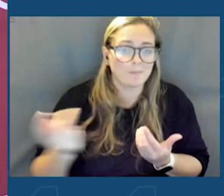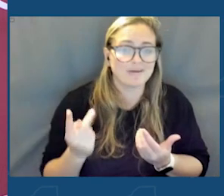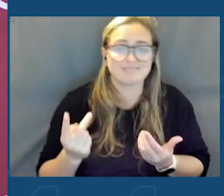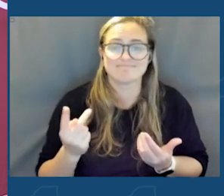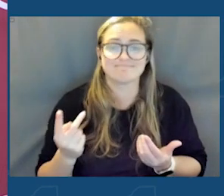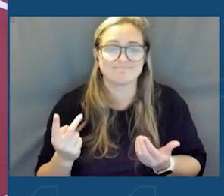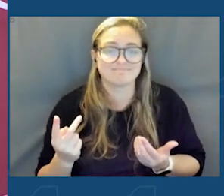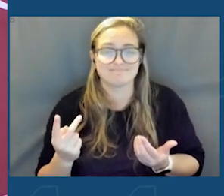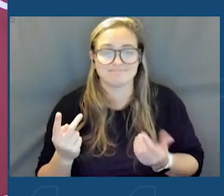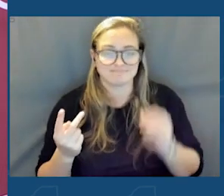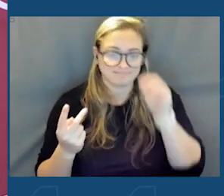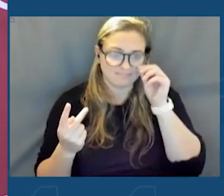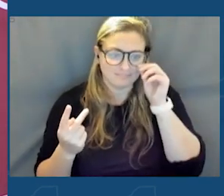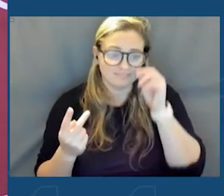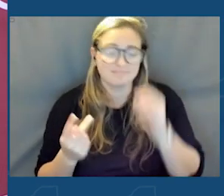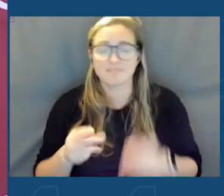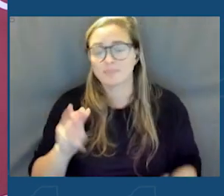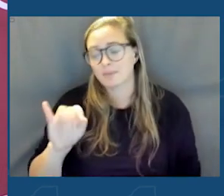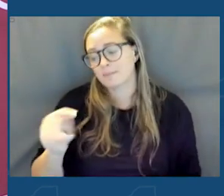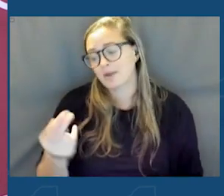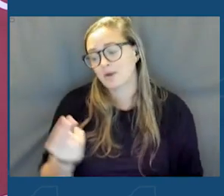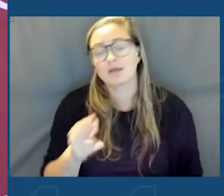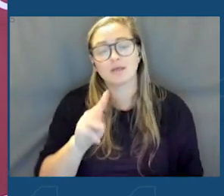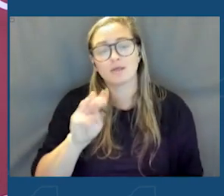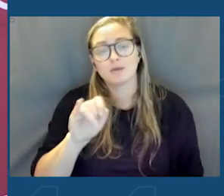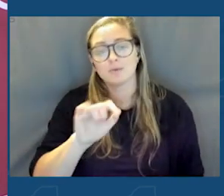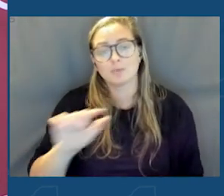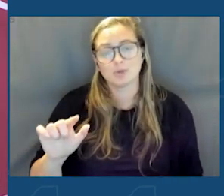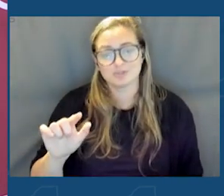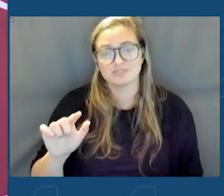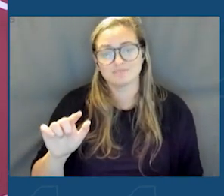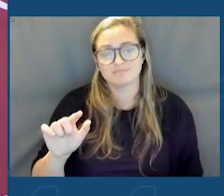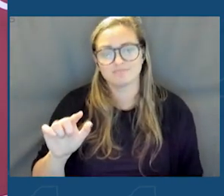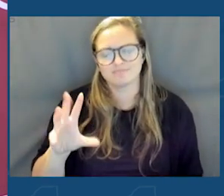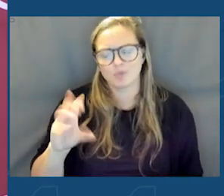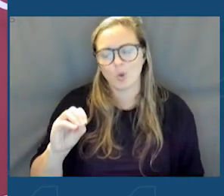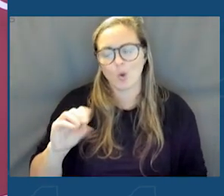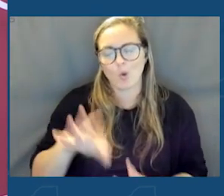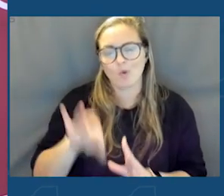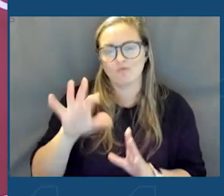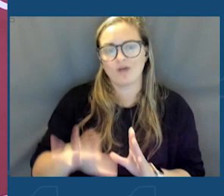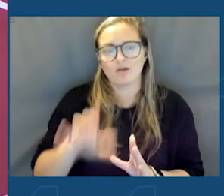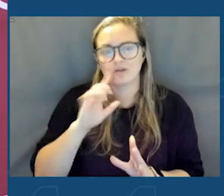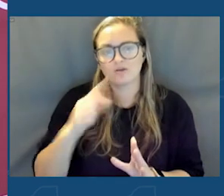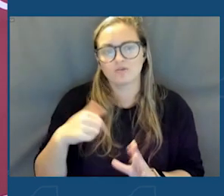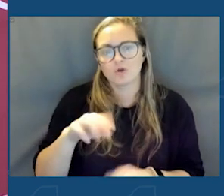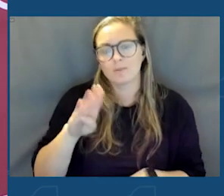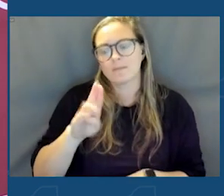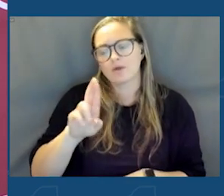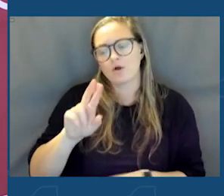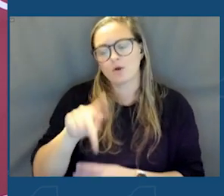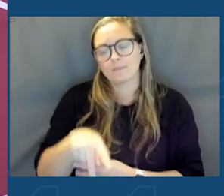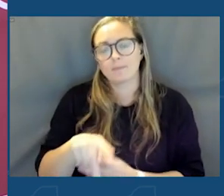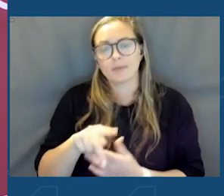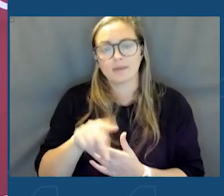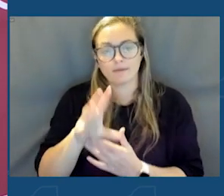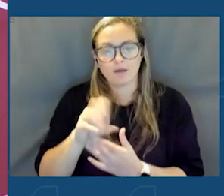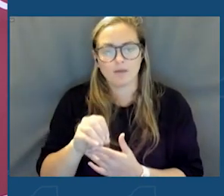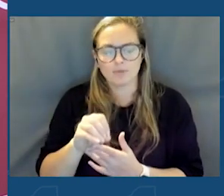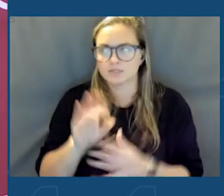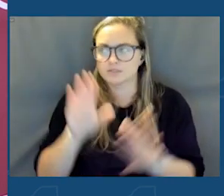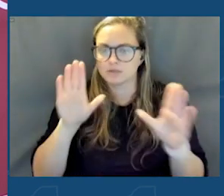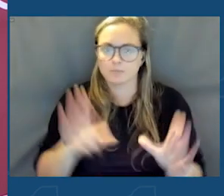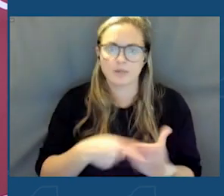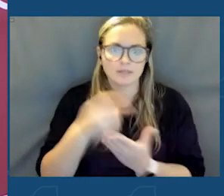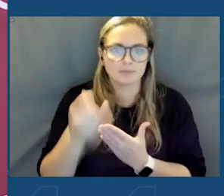also to Meredith Marshall, the co-founder and managing partner of BRP Companies. This is an extraordinary project too. I think